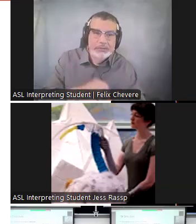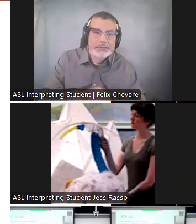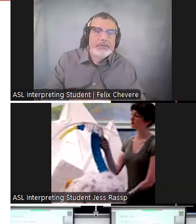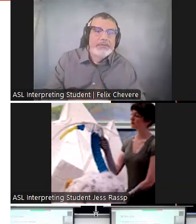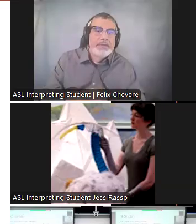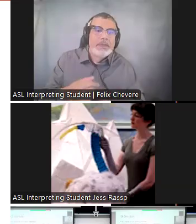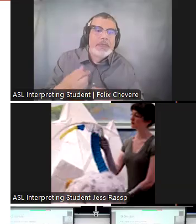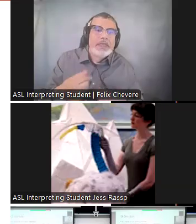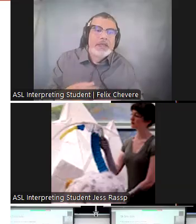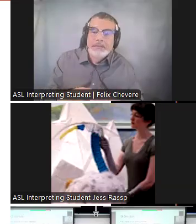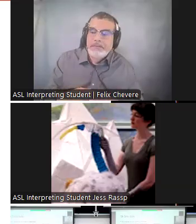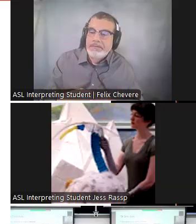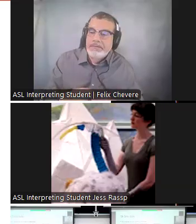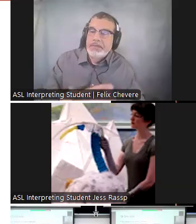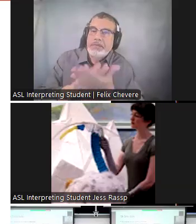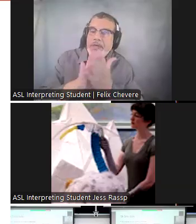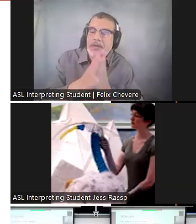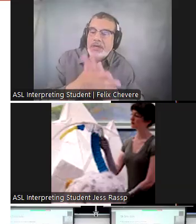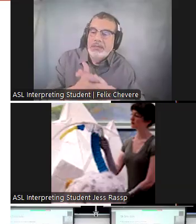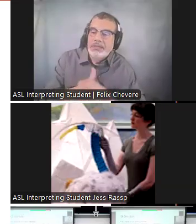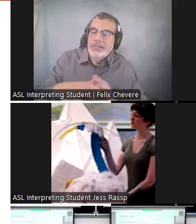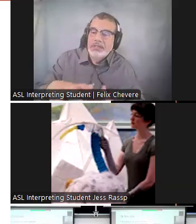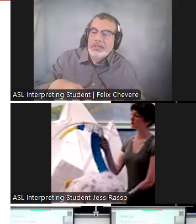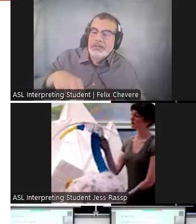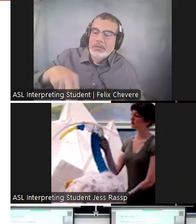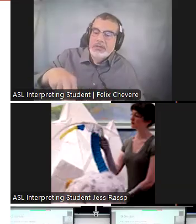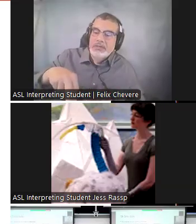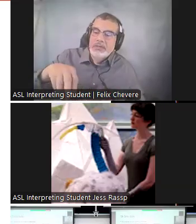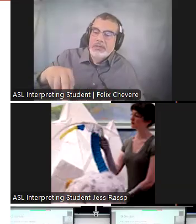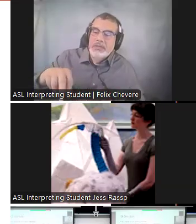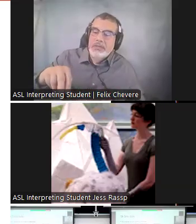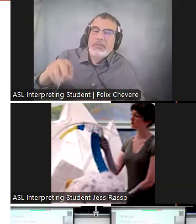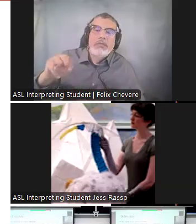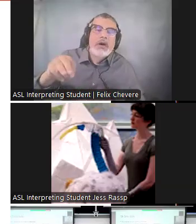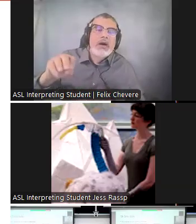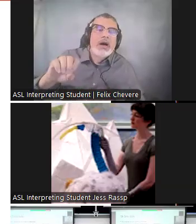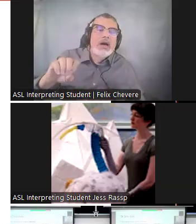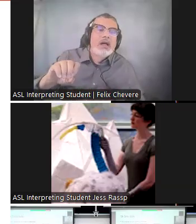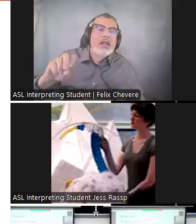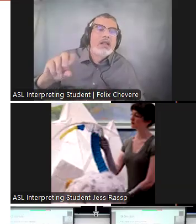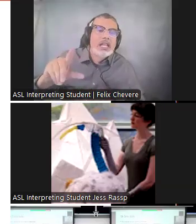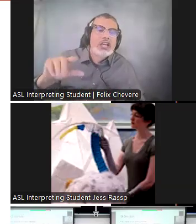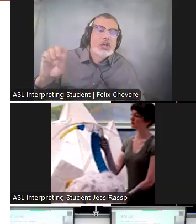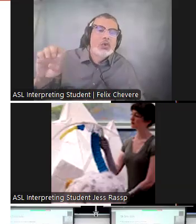domains. 1, 2, 3, 4, 5, 6. All right, those are the membrane